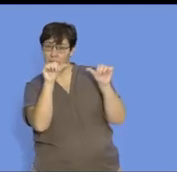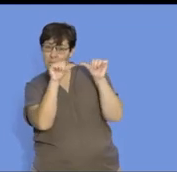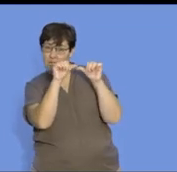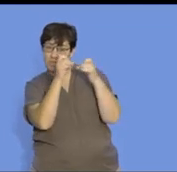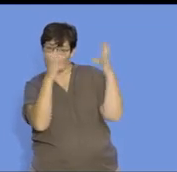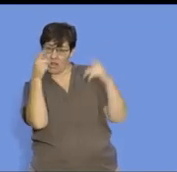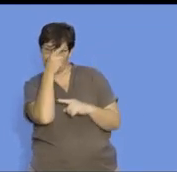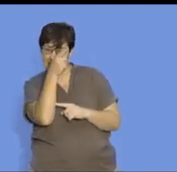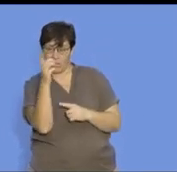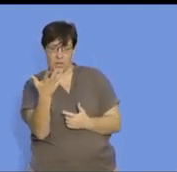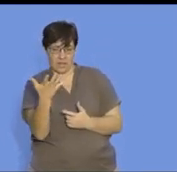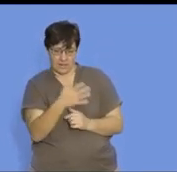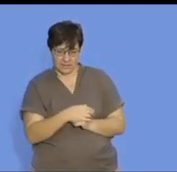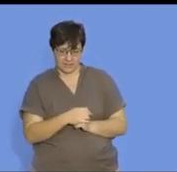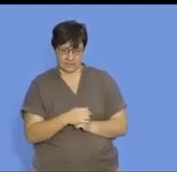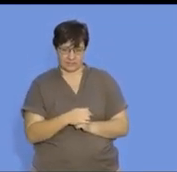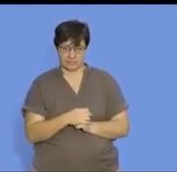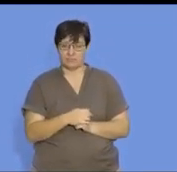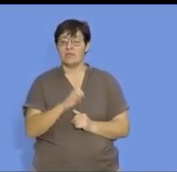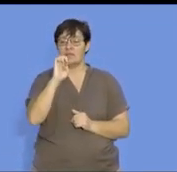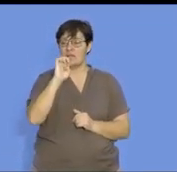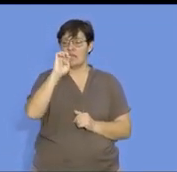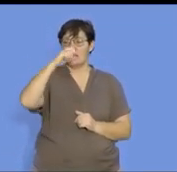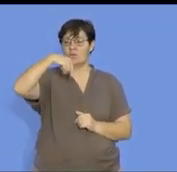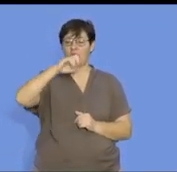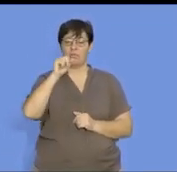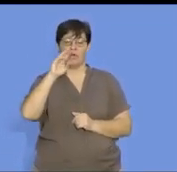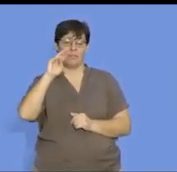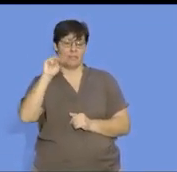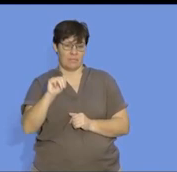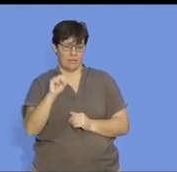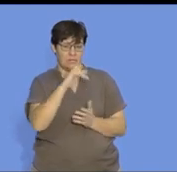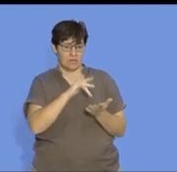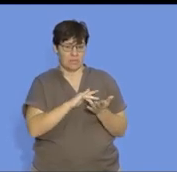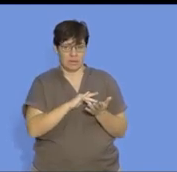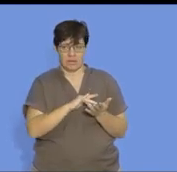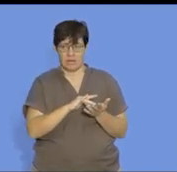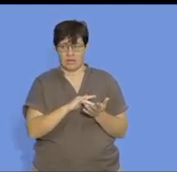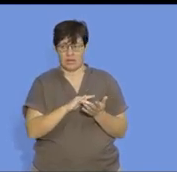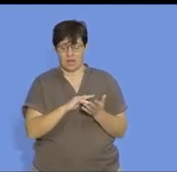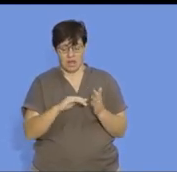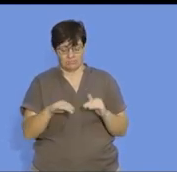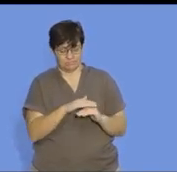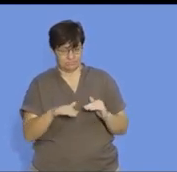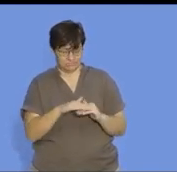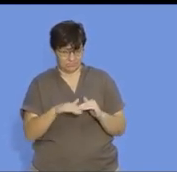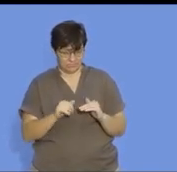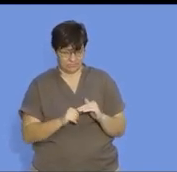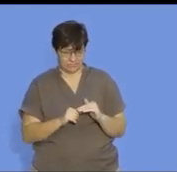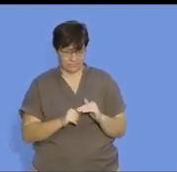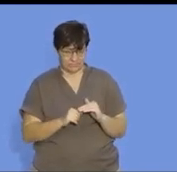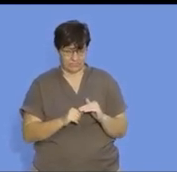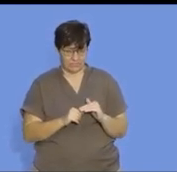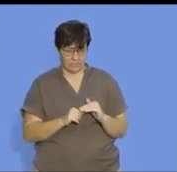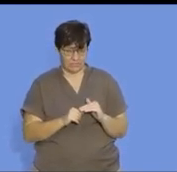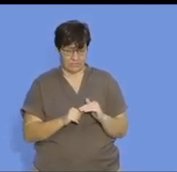from. So because they're saying from the equilibrium position, that's when it's at the bottom of its motion, it really